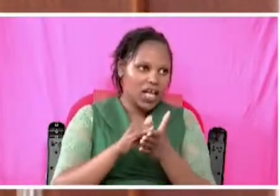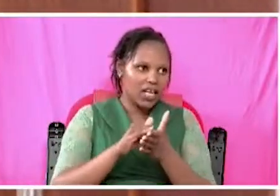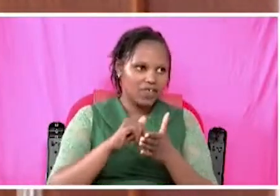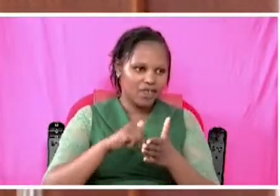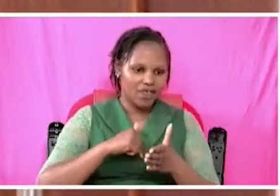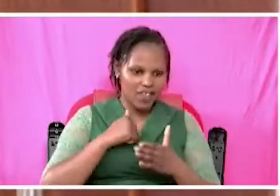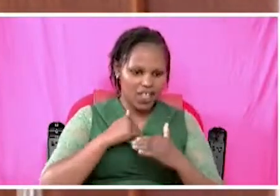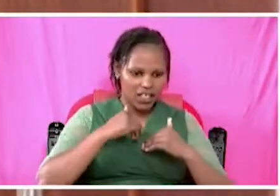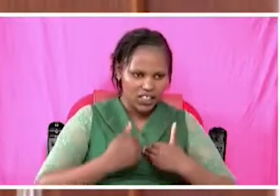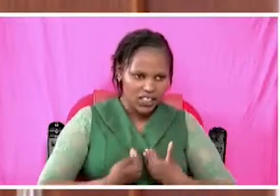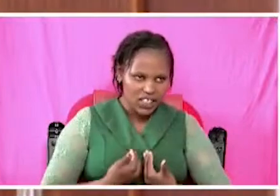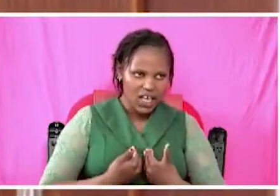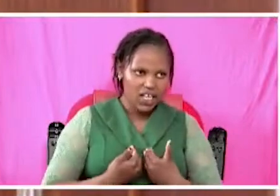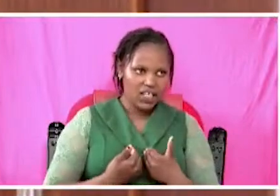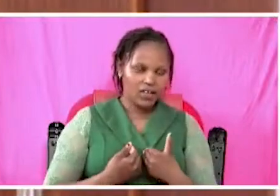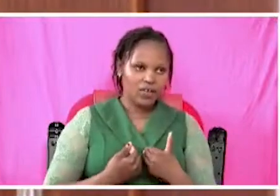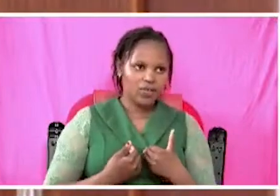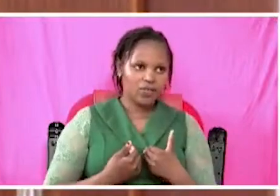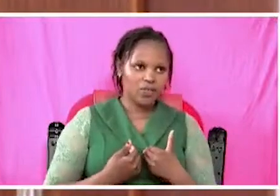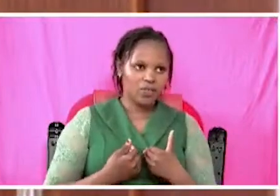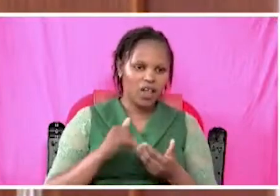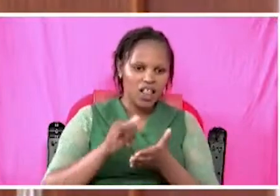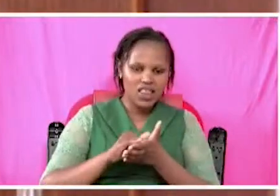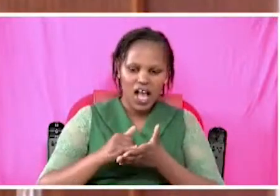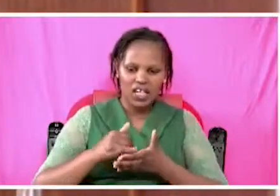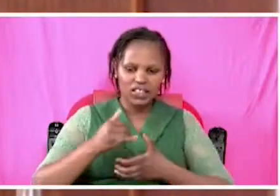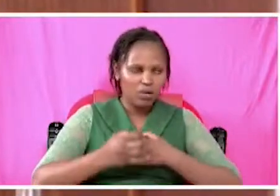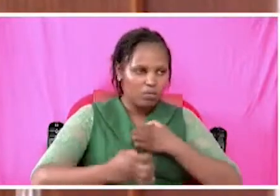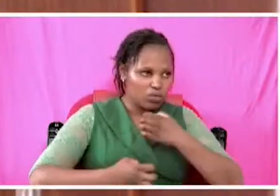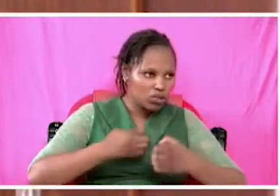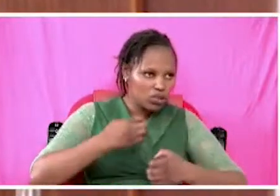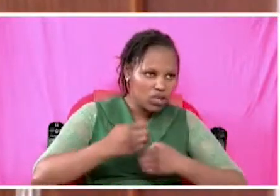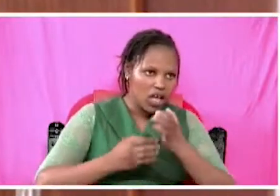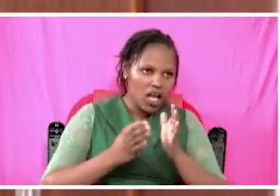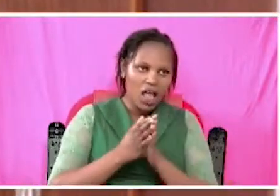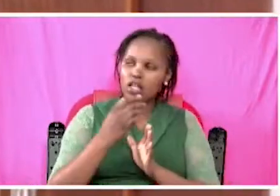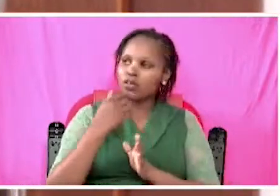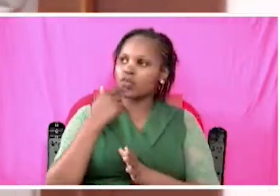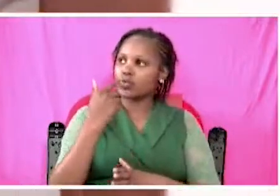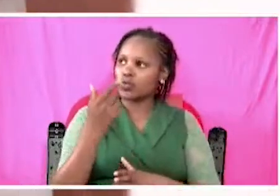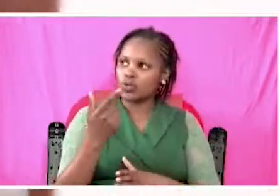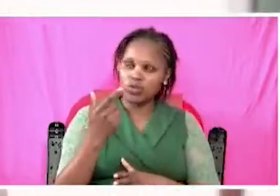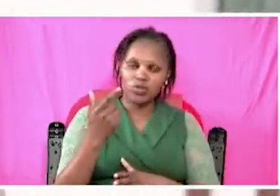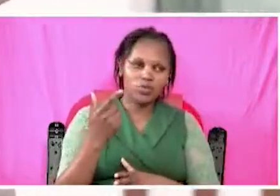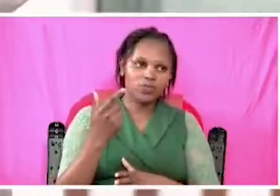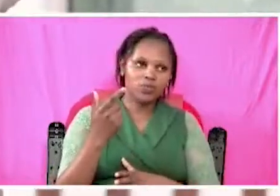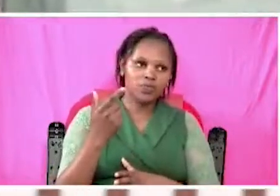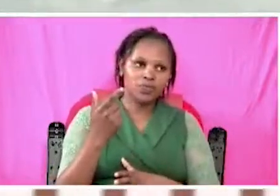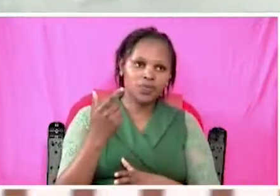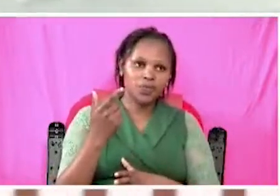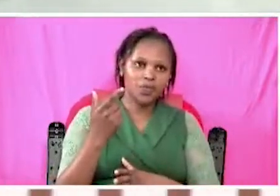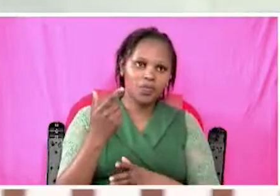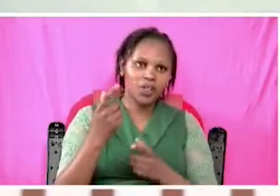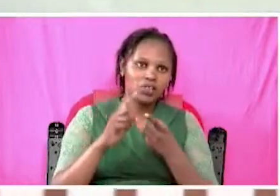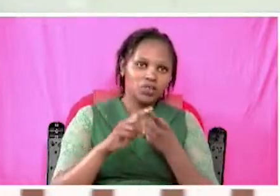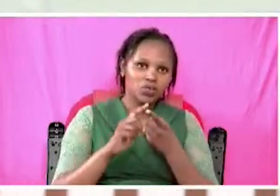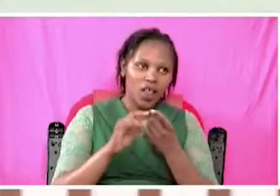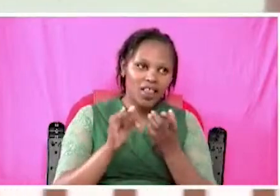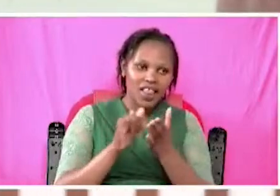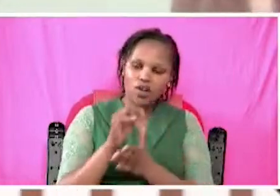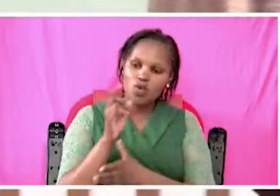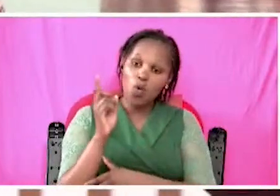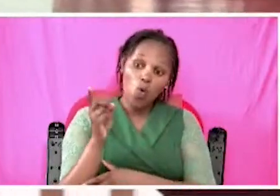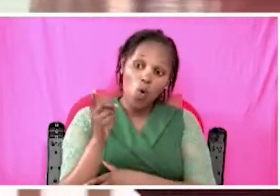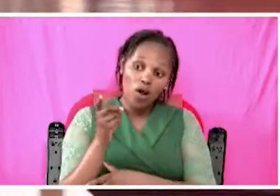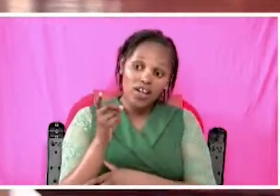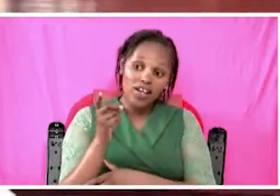he's exhausted emotionally, and so he succumbs to the threat very